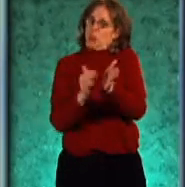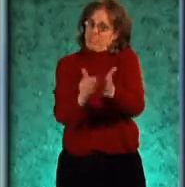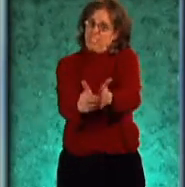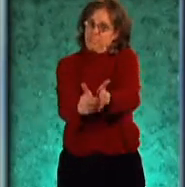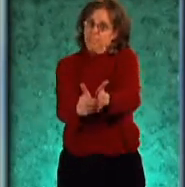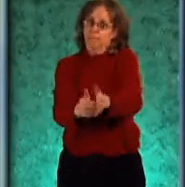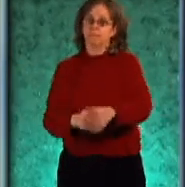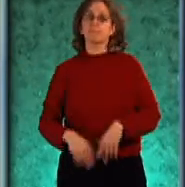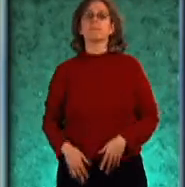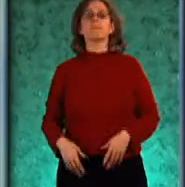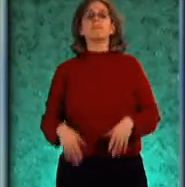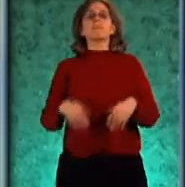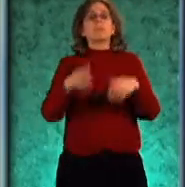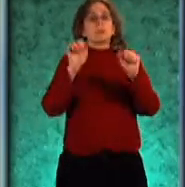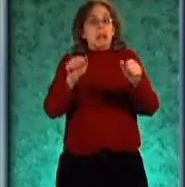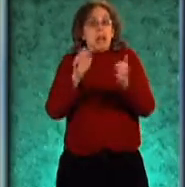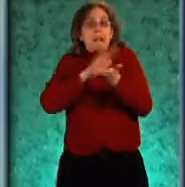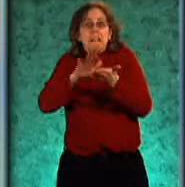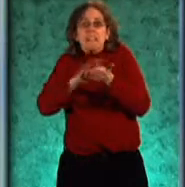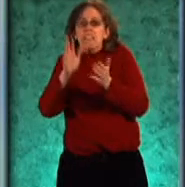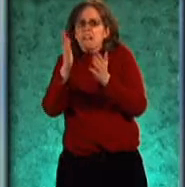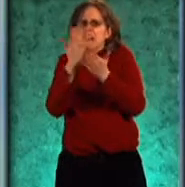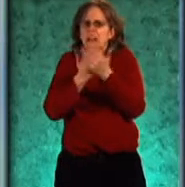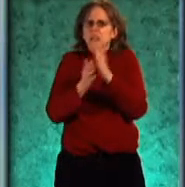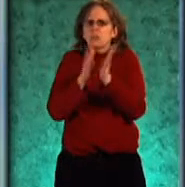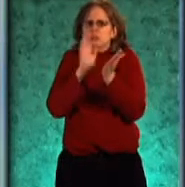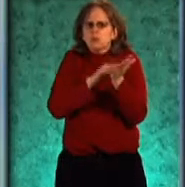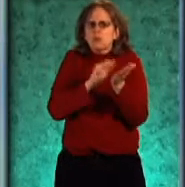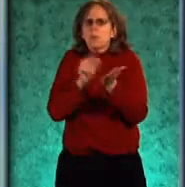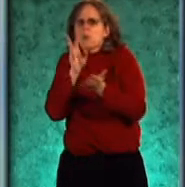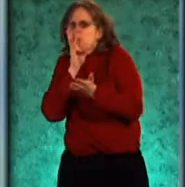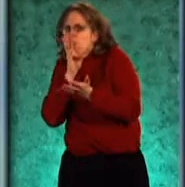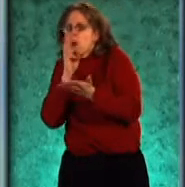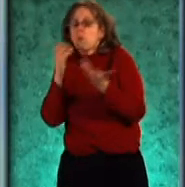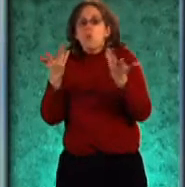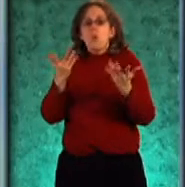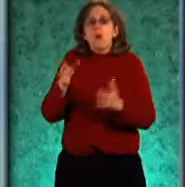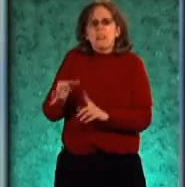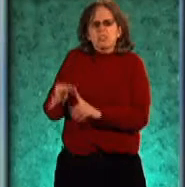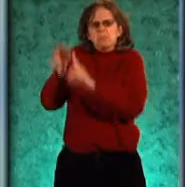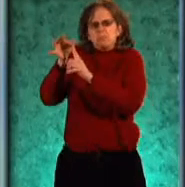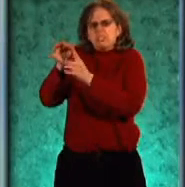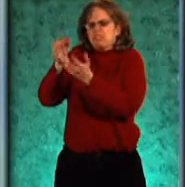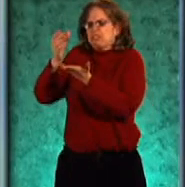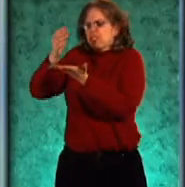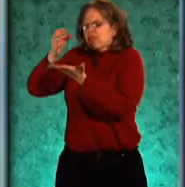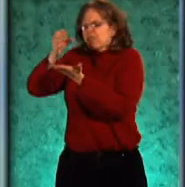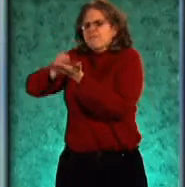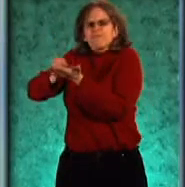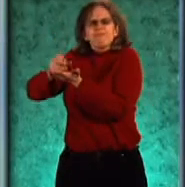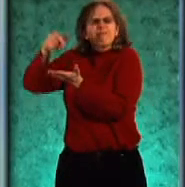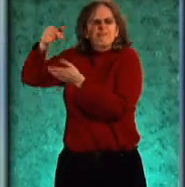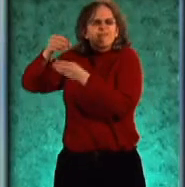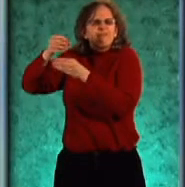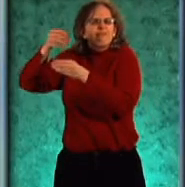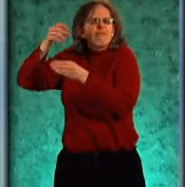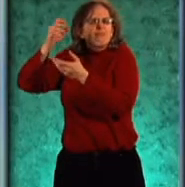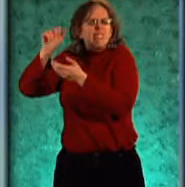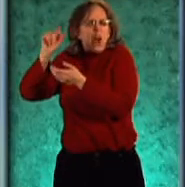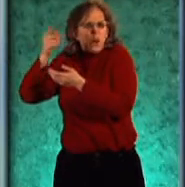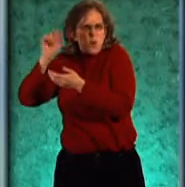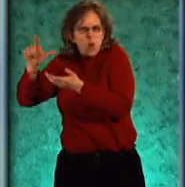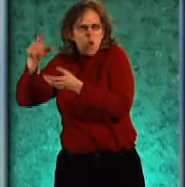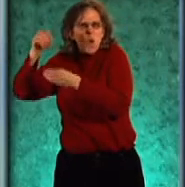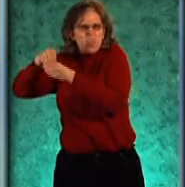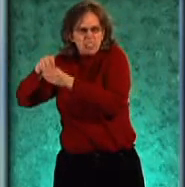often. You can clean your hands with soap and water, or you can use alcohol-based hand sanitizers. Disposable